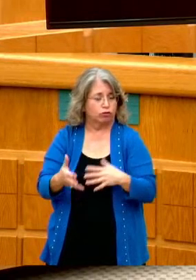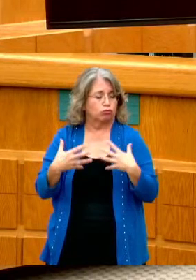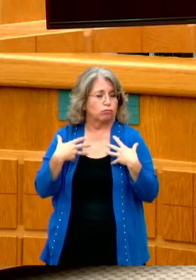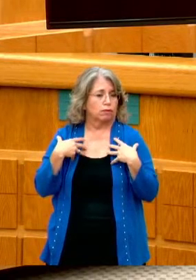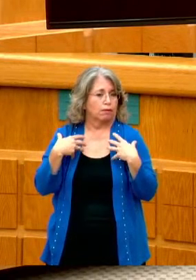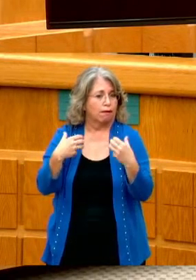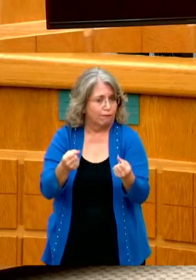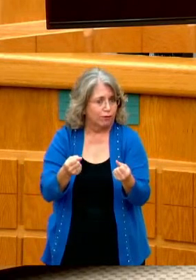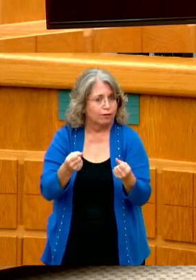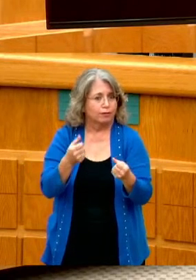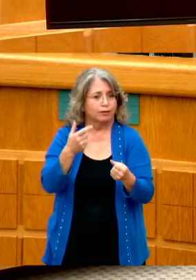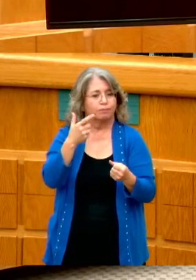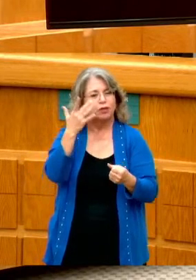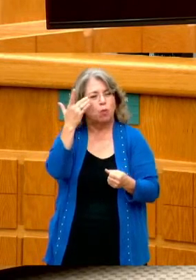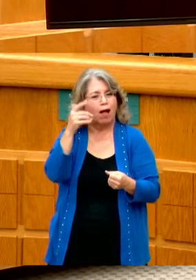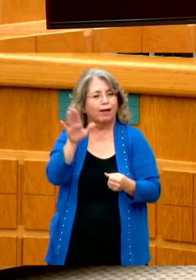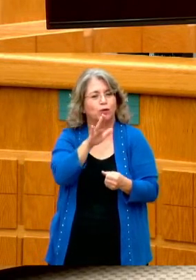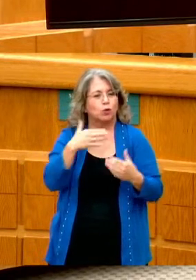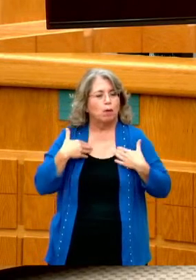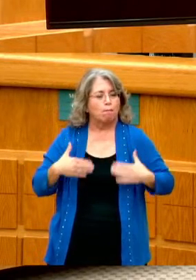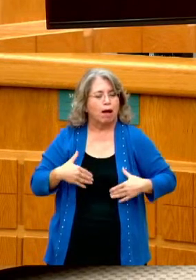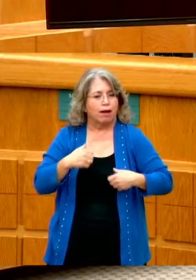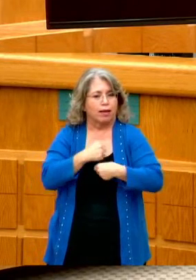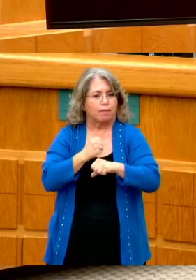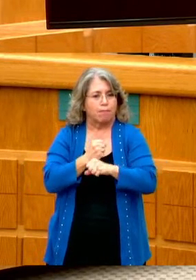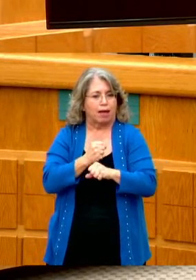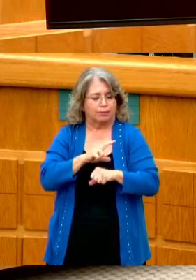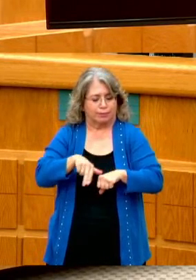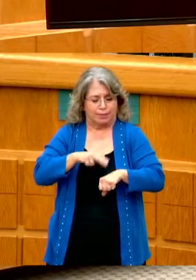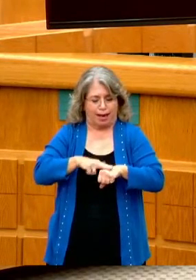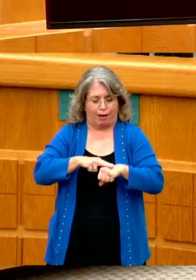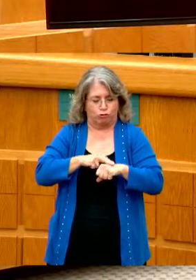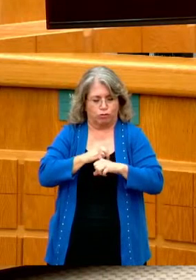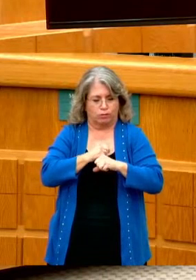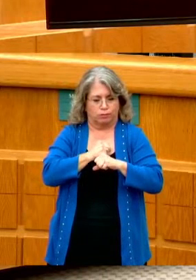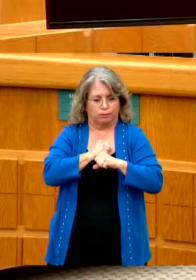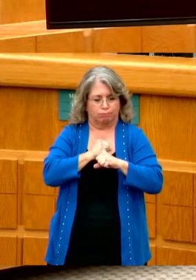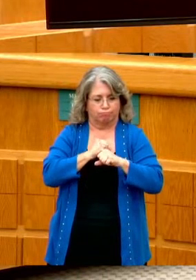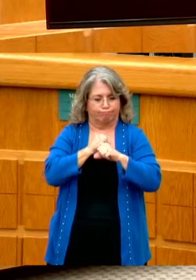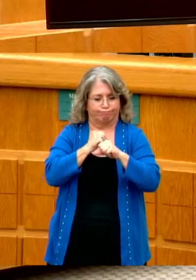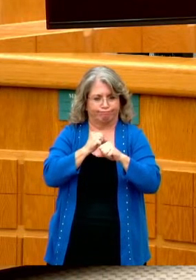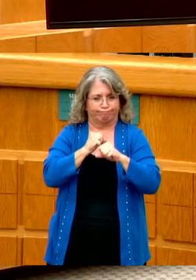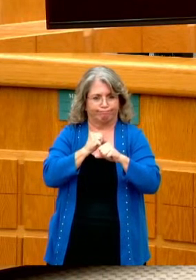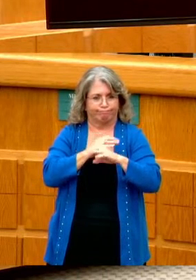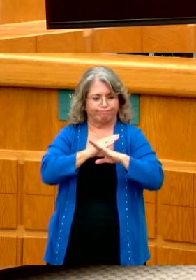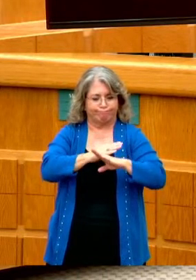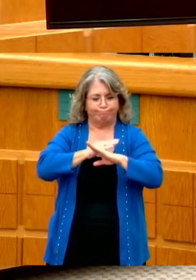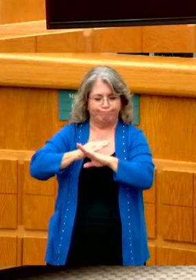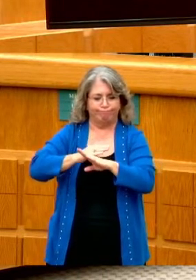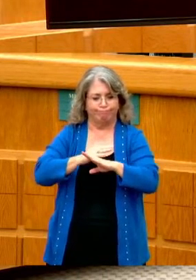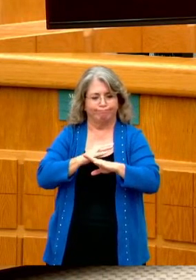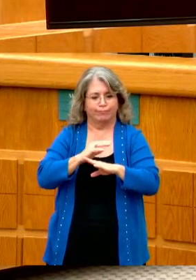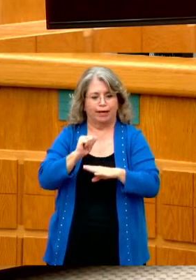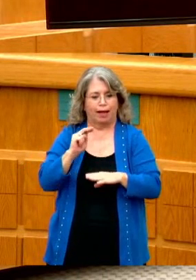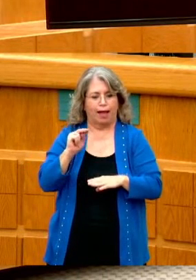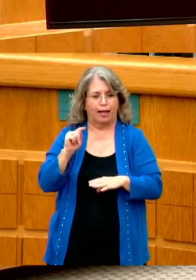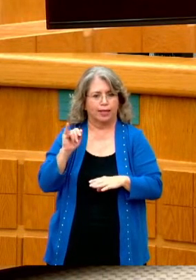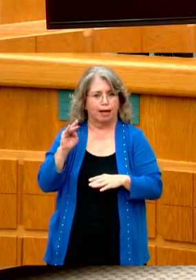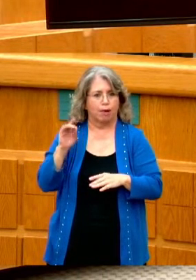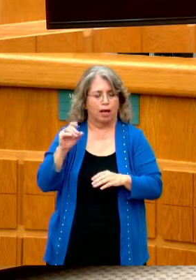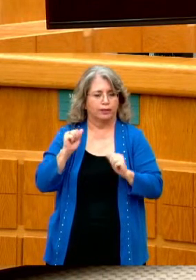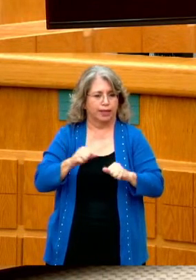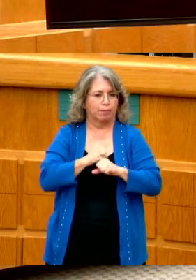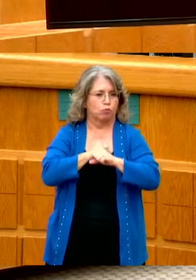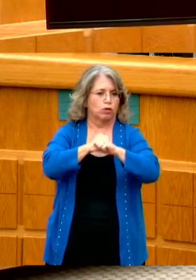because your body would have made its own natural antibodies that may protect you for up to 3 months. This virus is